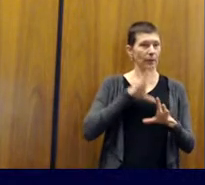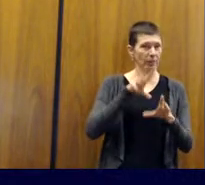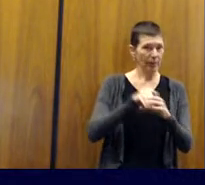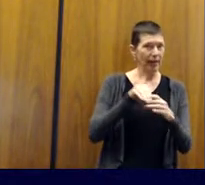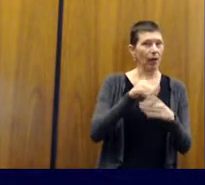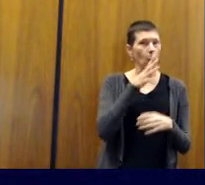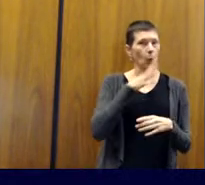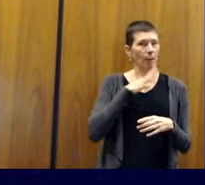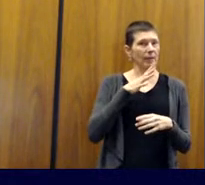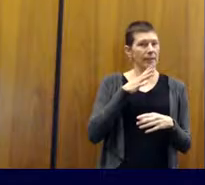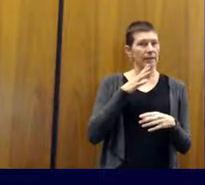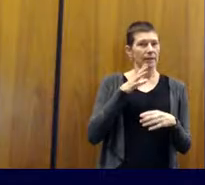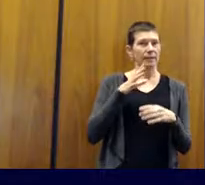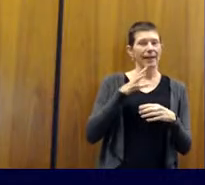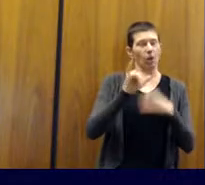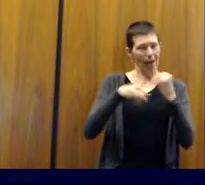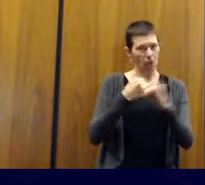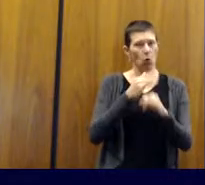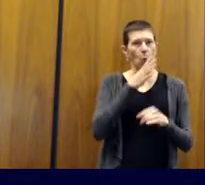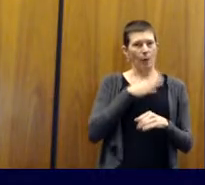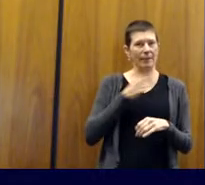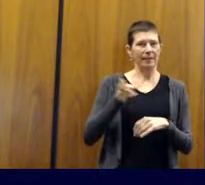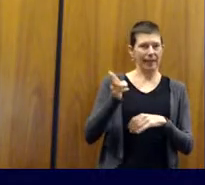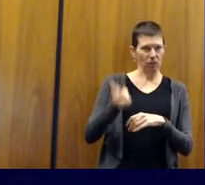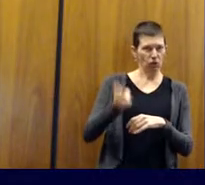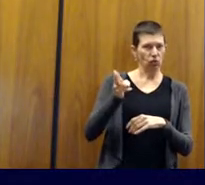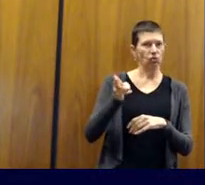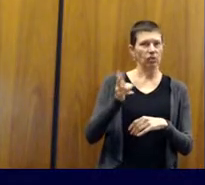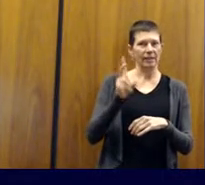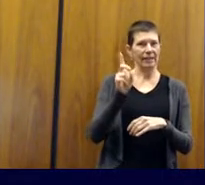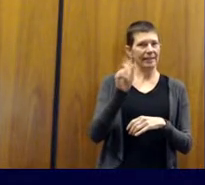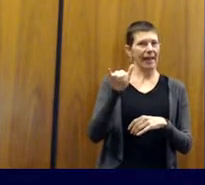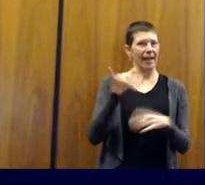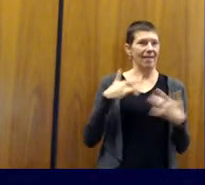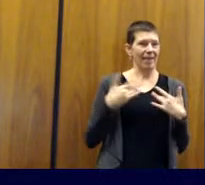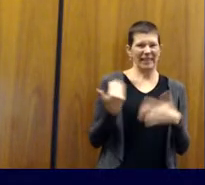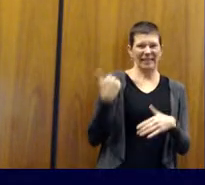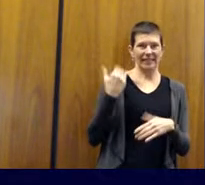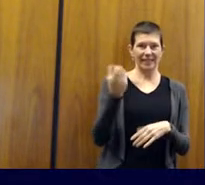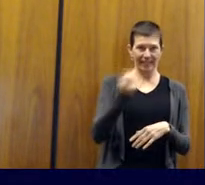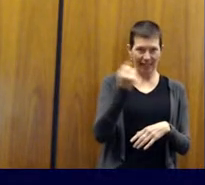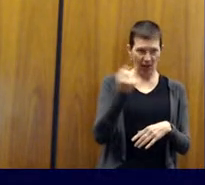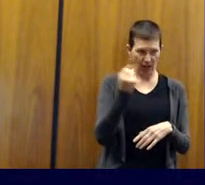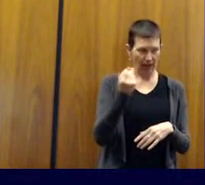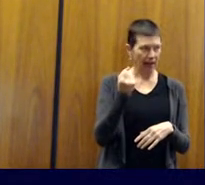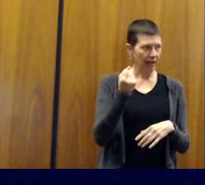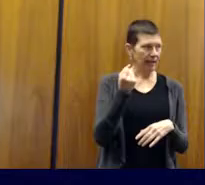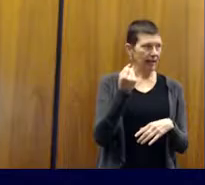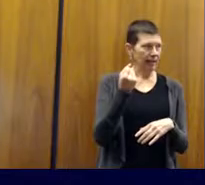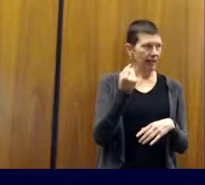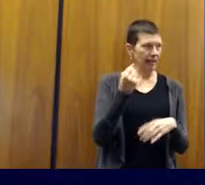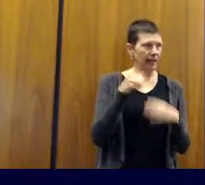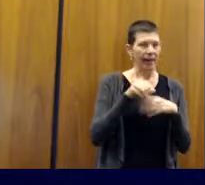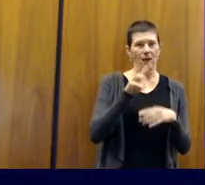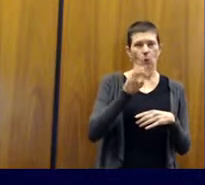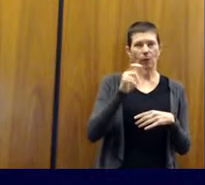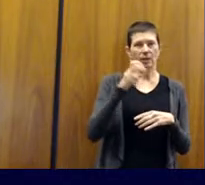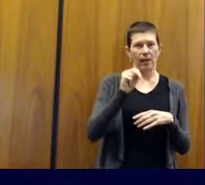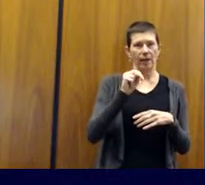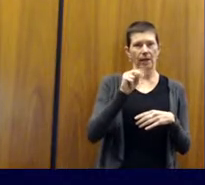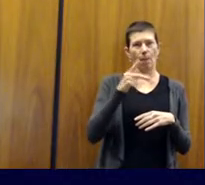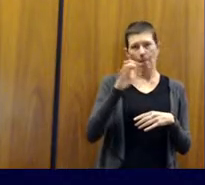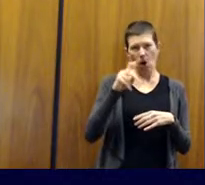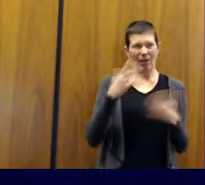in a International Women's History Day event last Saturday that went on at Wilson Park here in